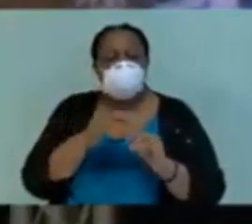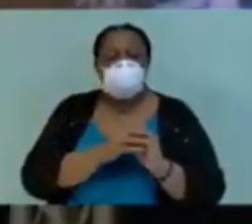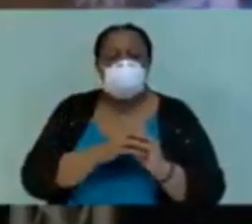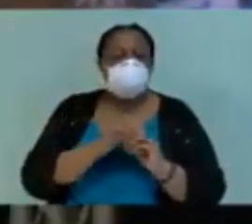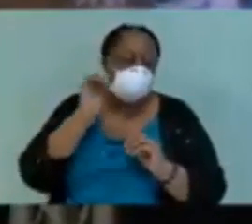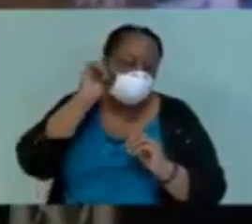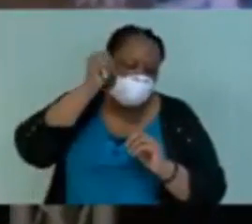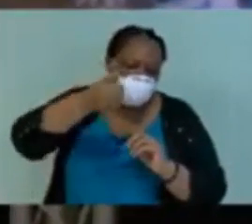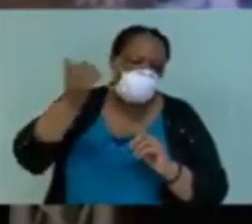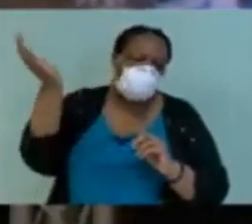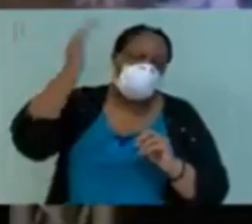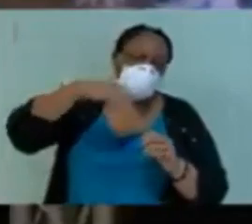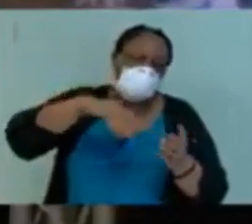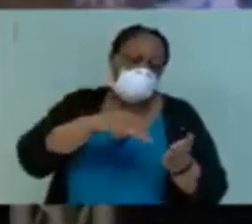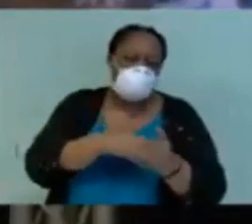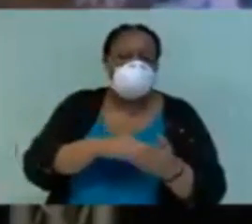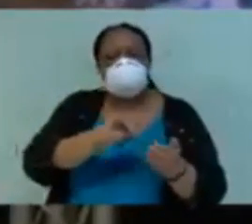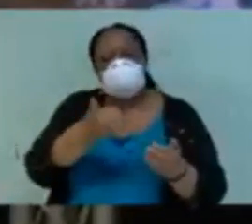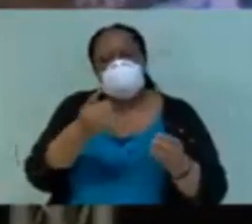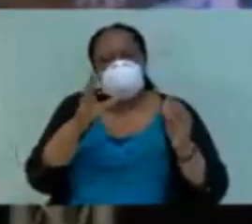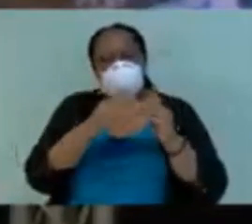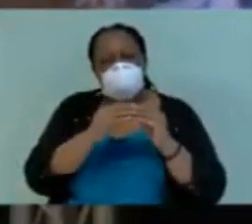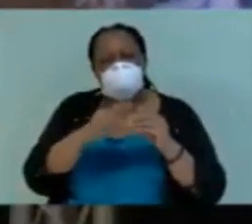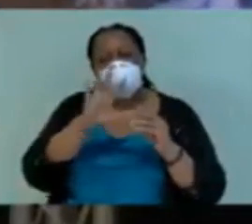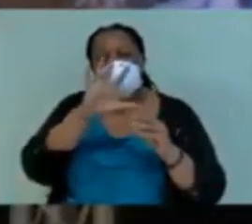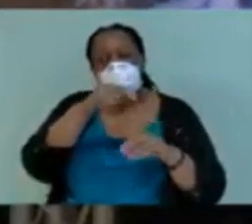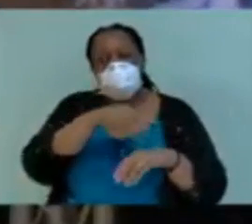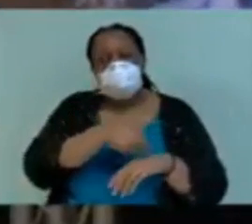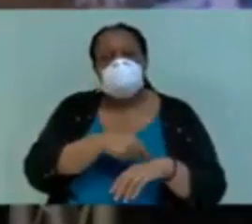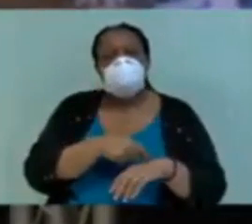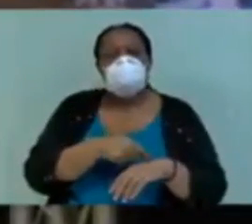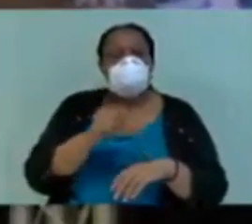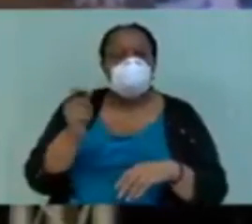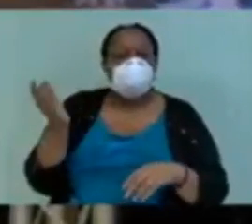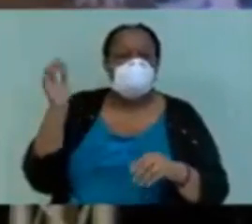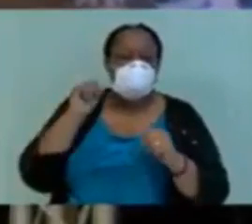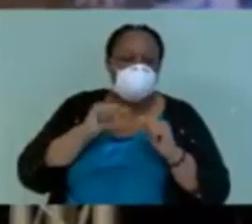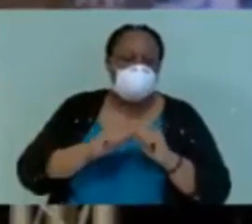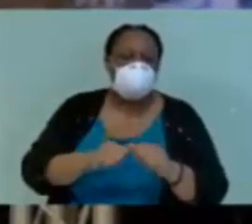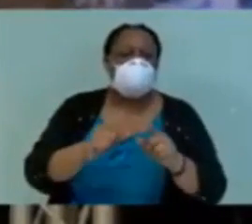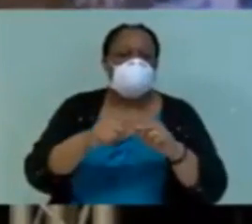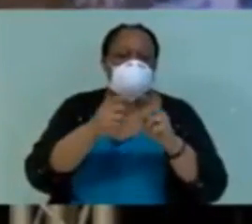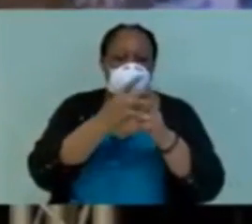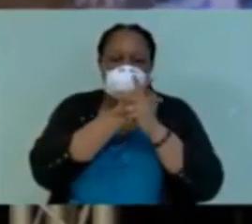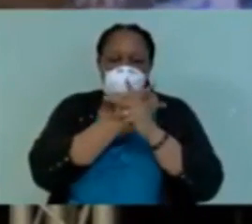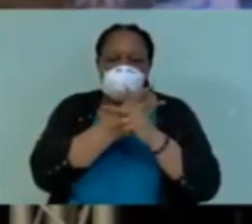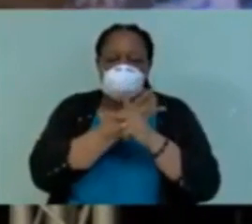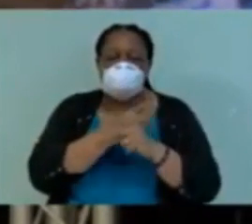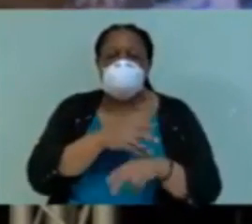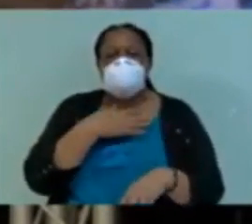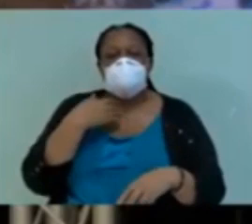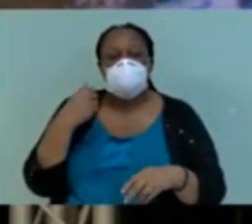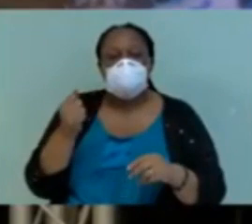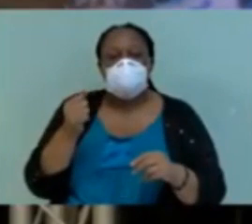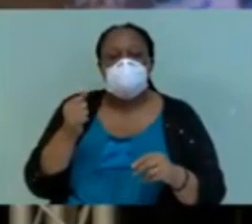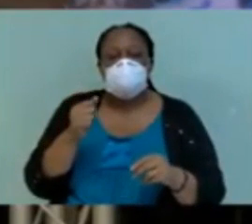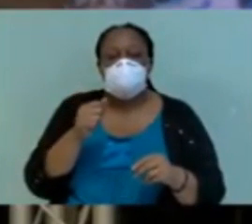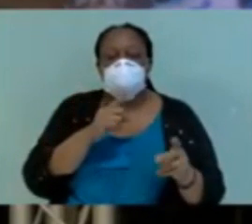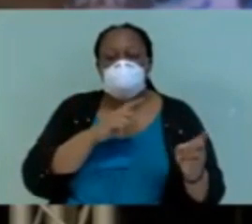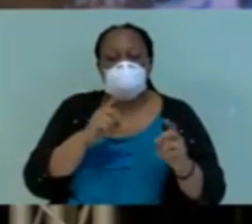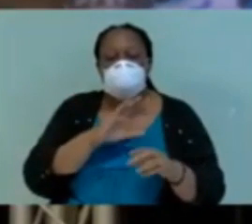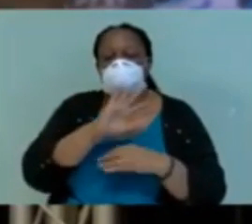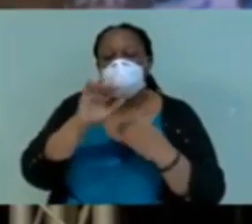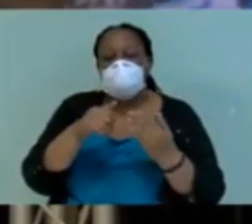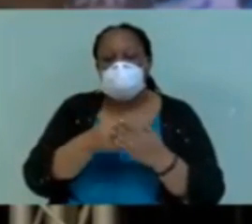FM, Sugar City FM, all the radio stations in the Federation, and also Caribbean Broadcasting